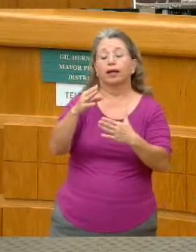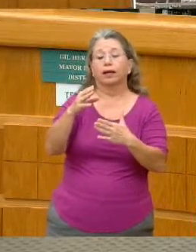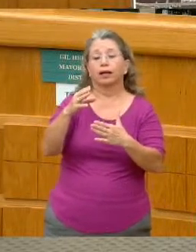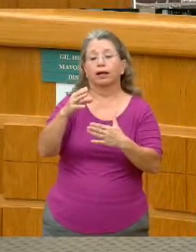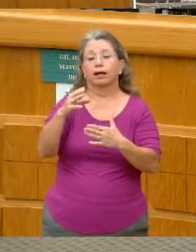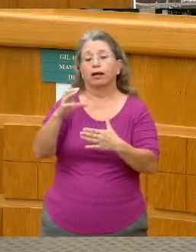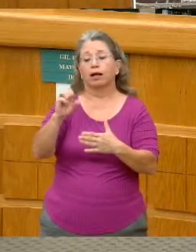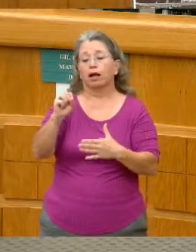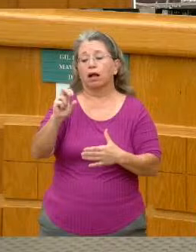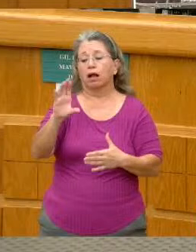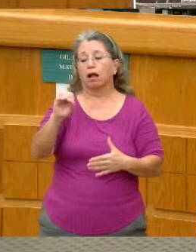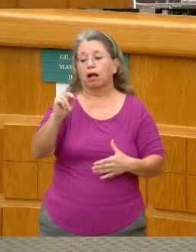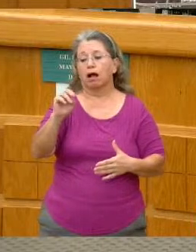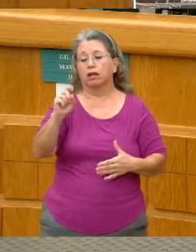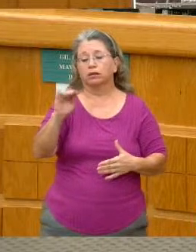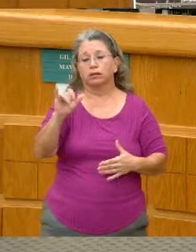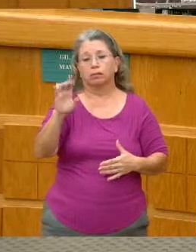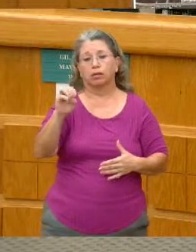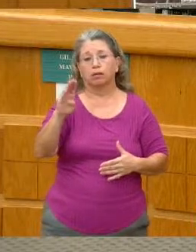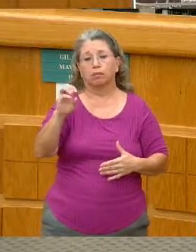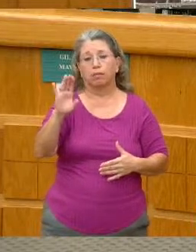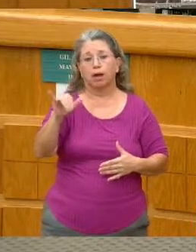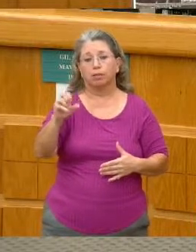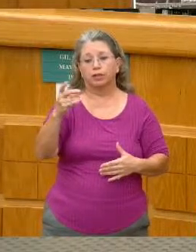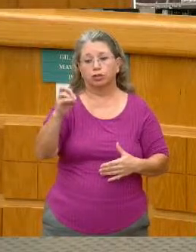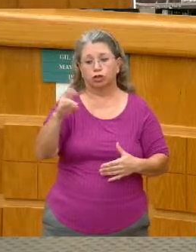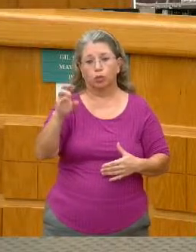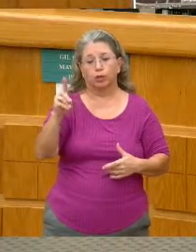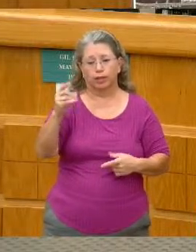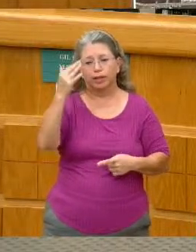who knows what it means truly to hold the line. Thank you all.